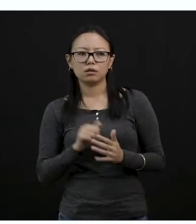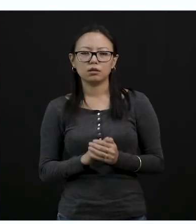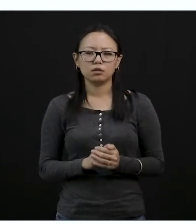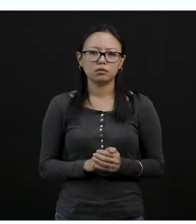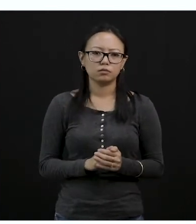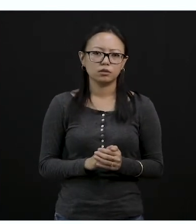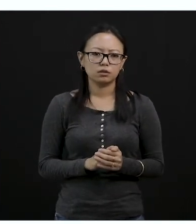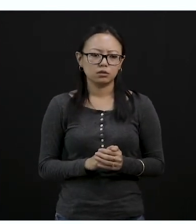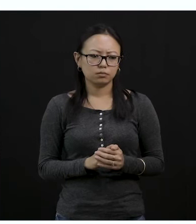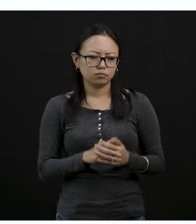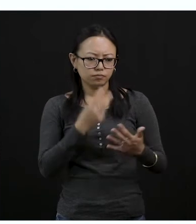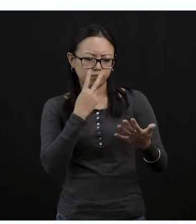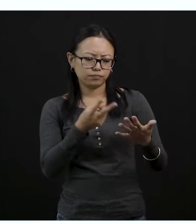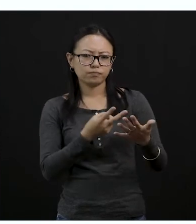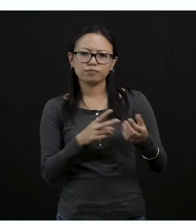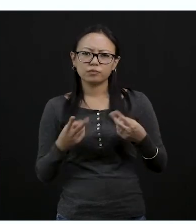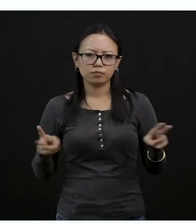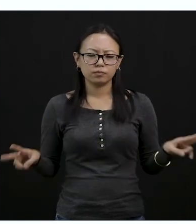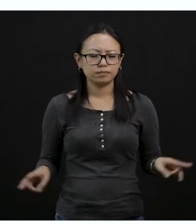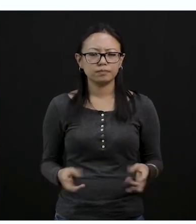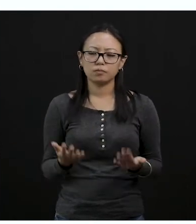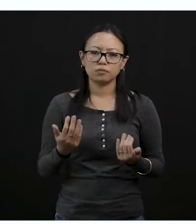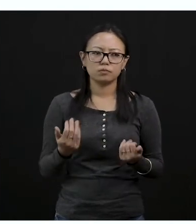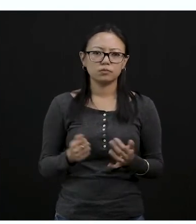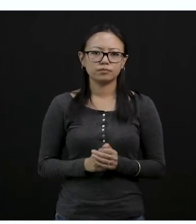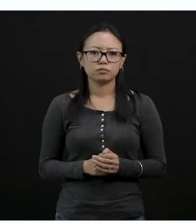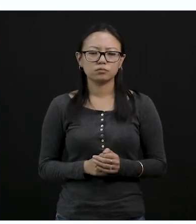And even now also, I'm sure most of you will be watching